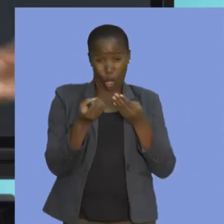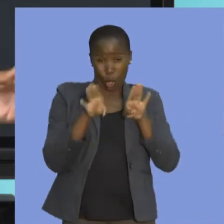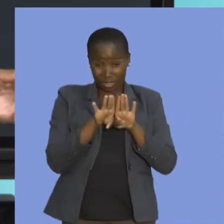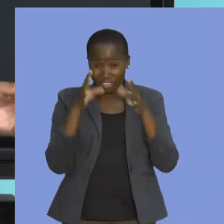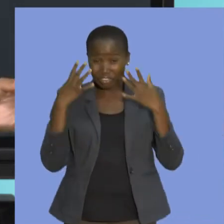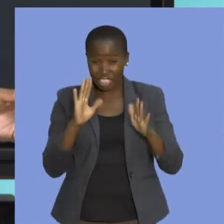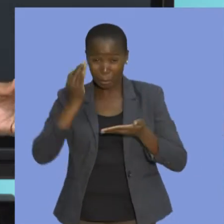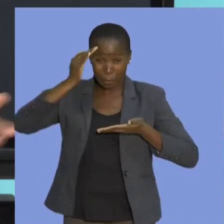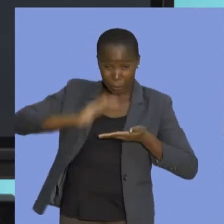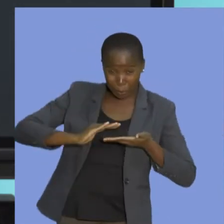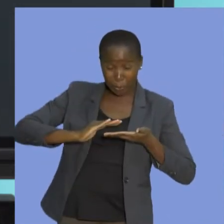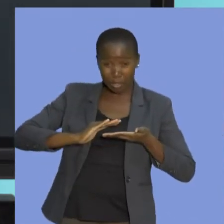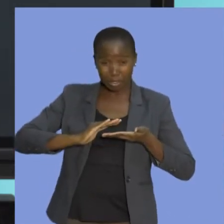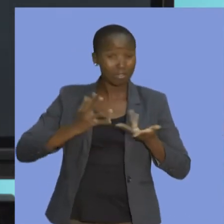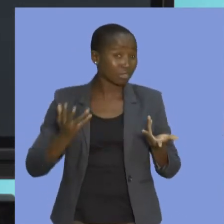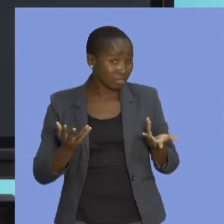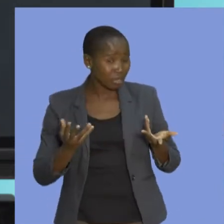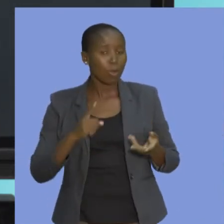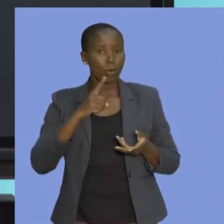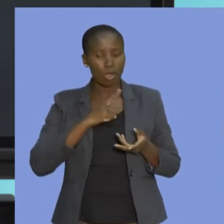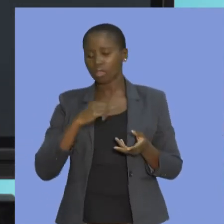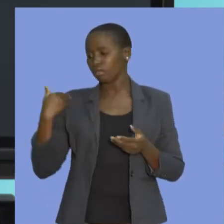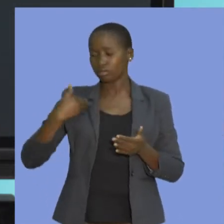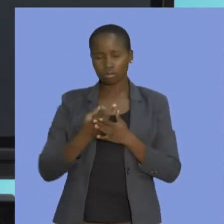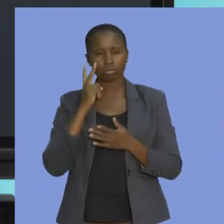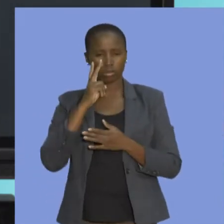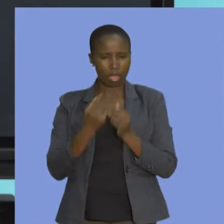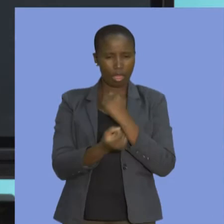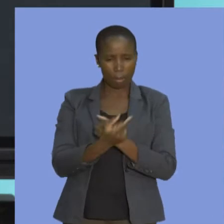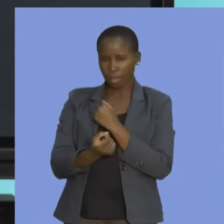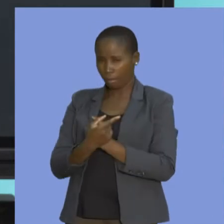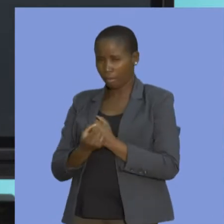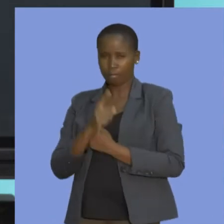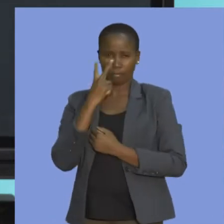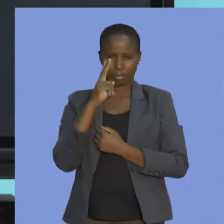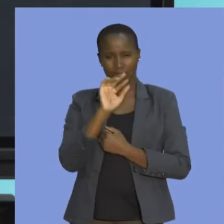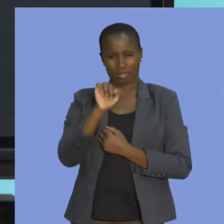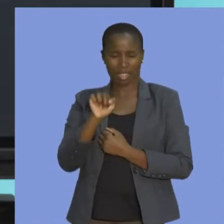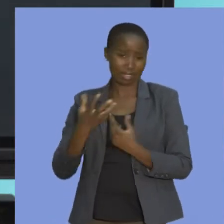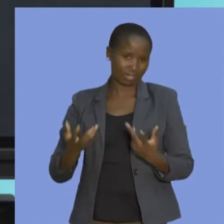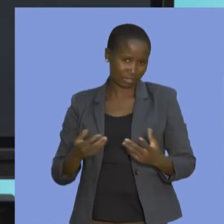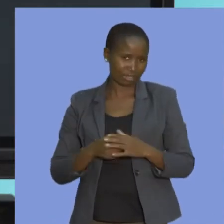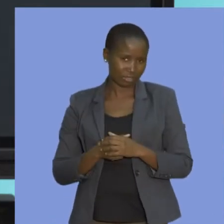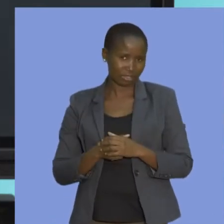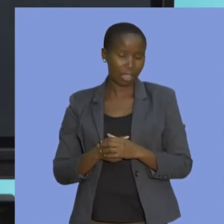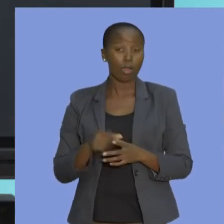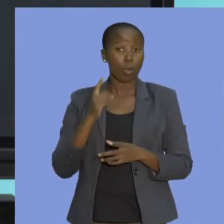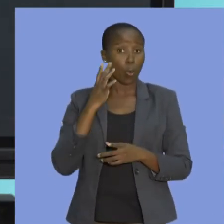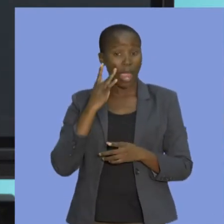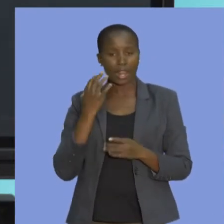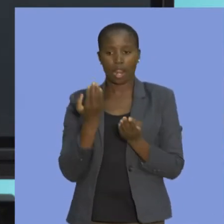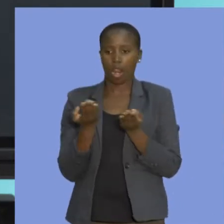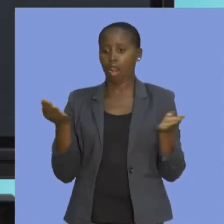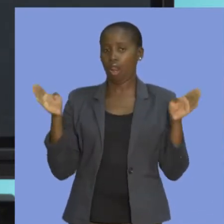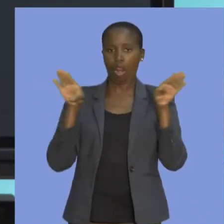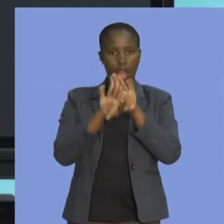on data we've been observing, yes. After lockdown has been eased, relaxed, we're